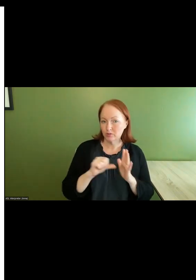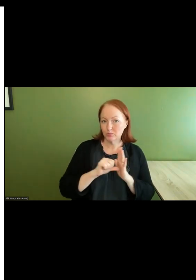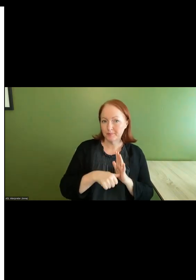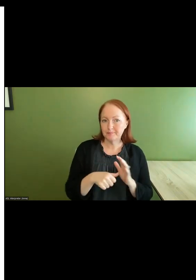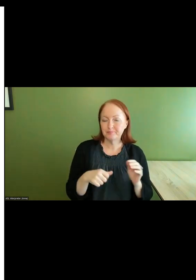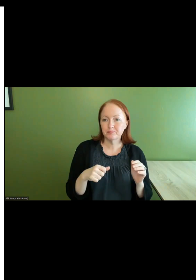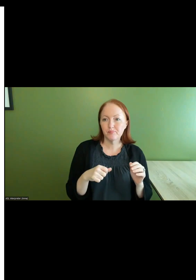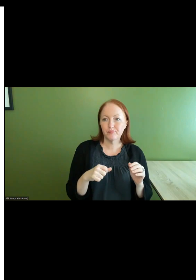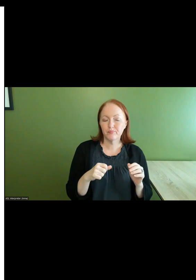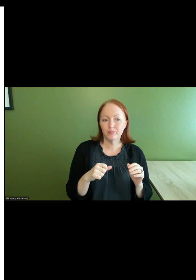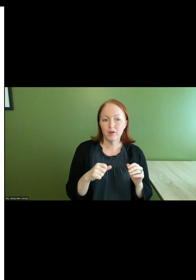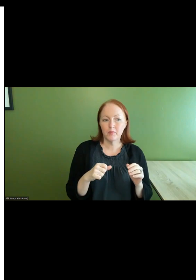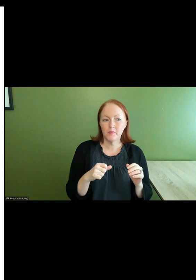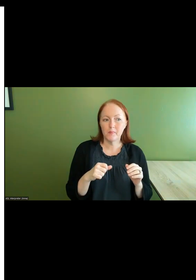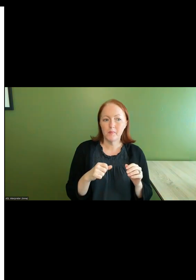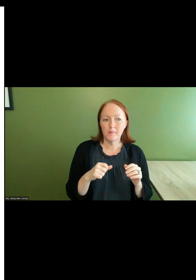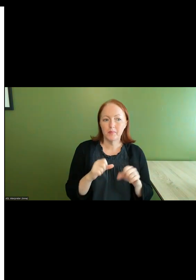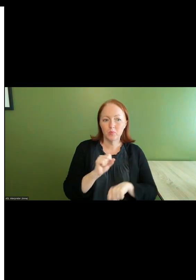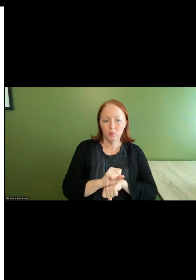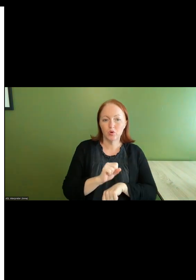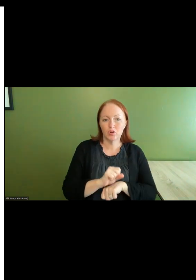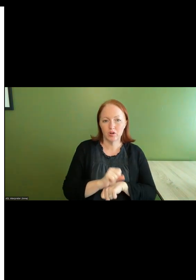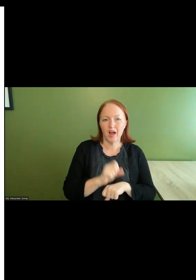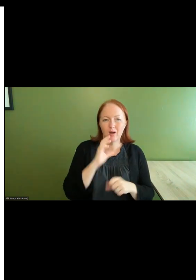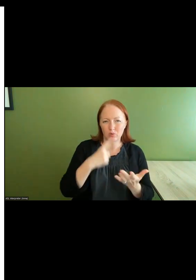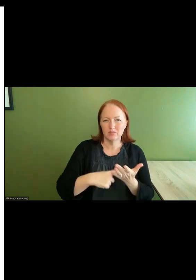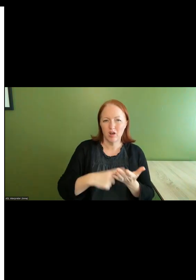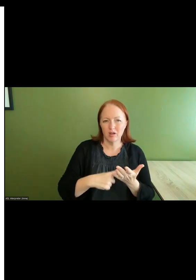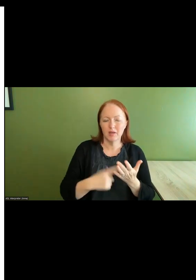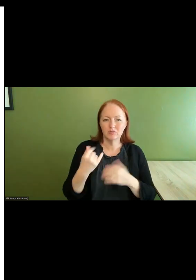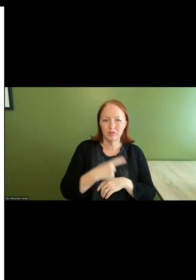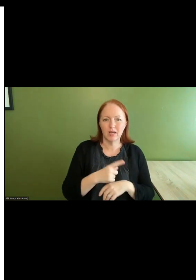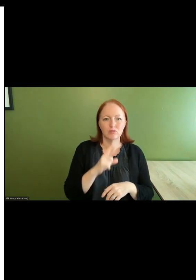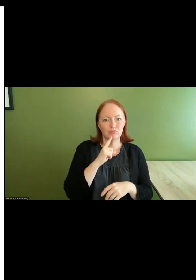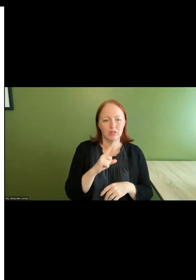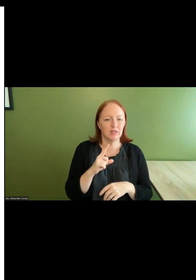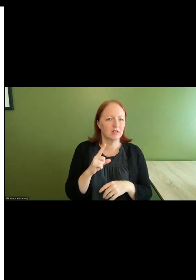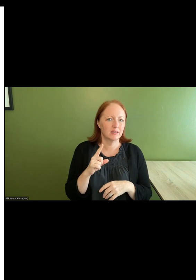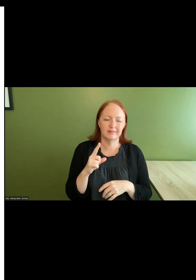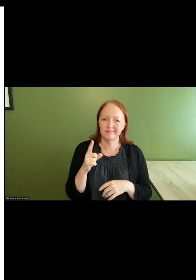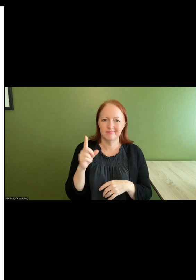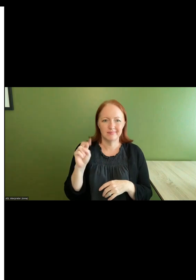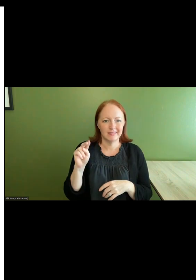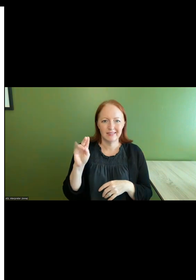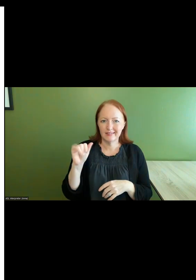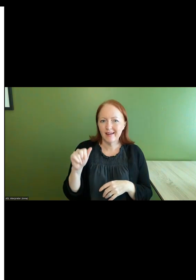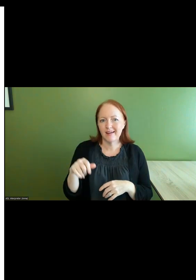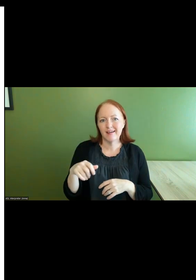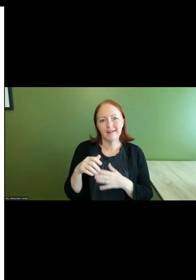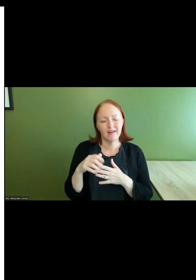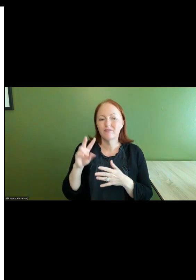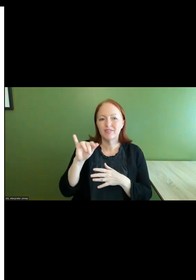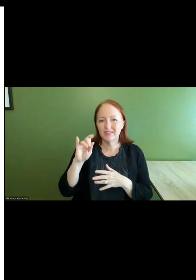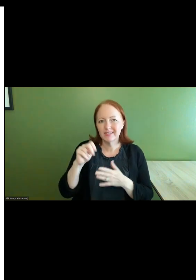that the work that I will be talking about today was largely led and spearheaded by